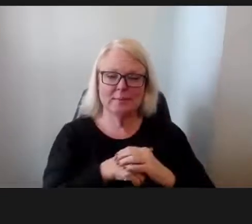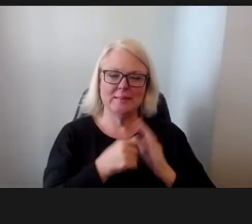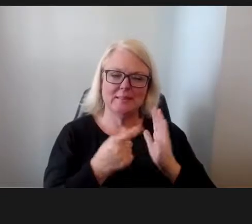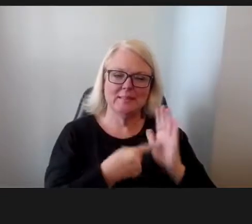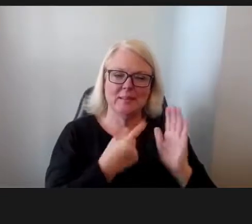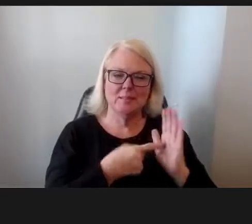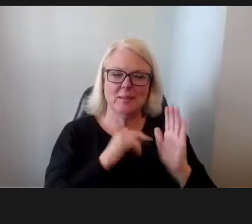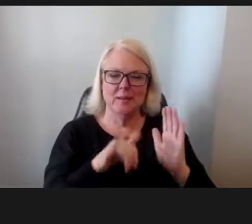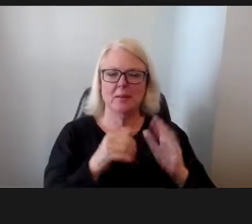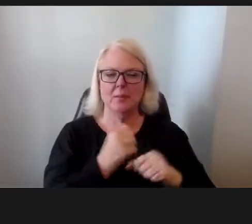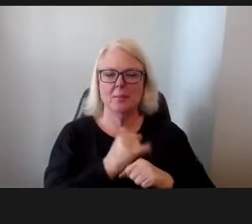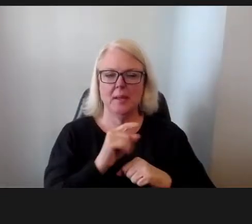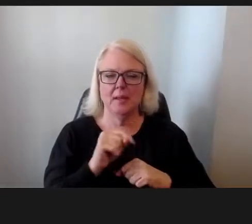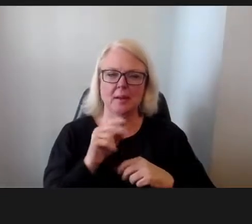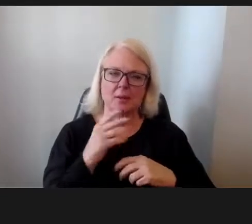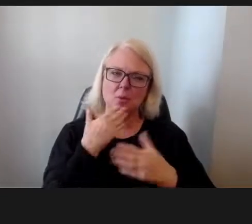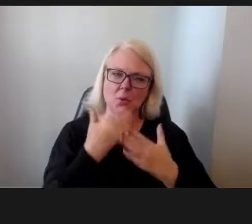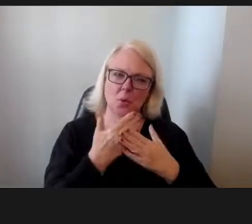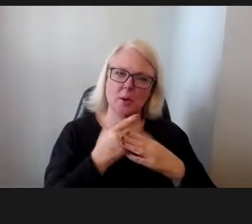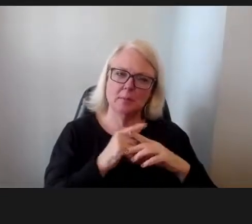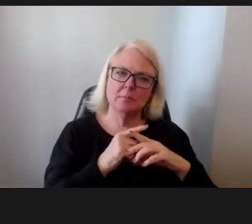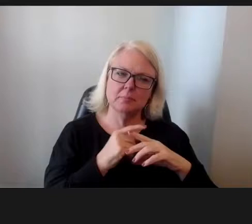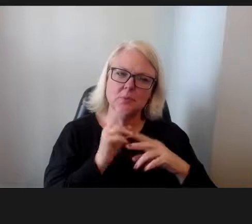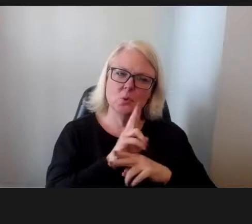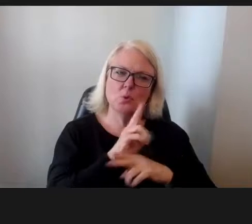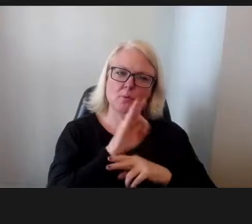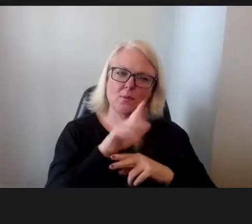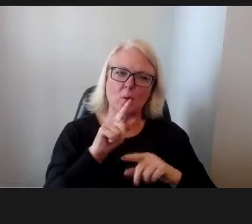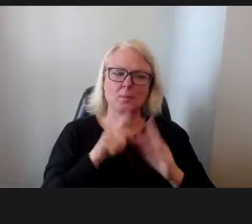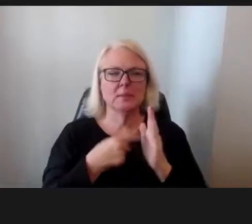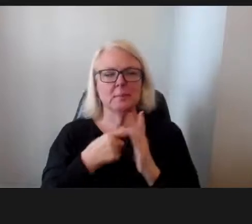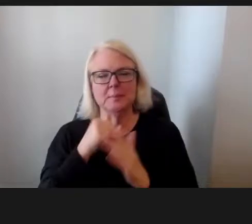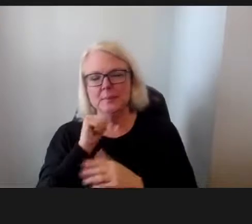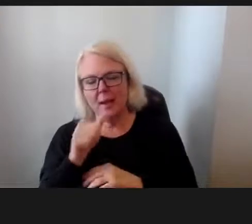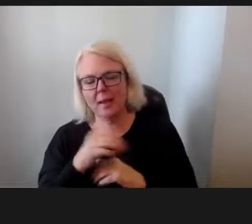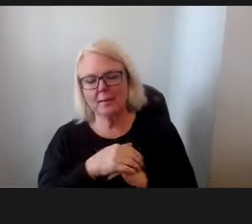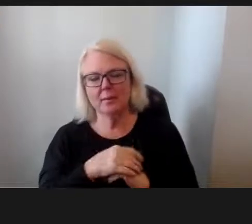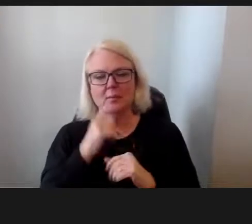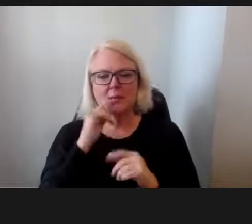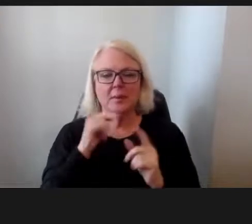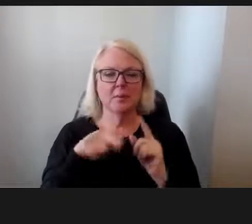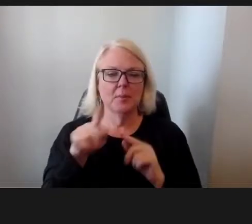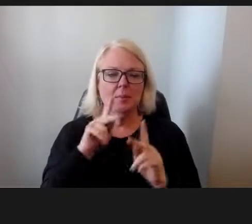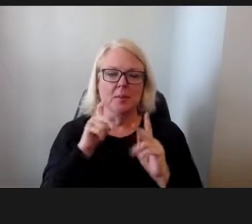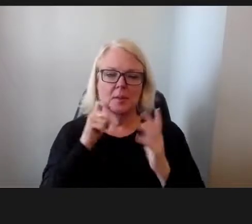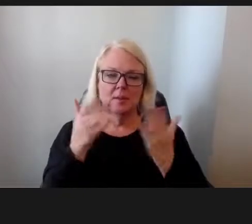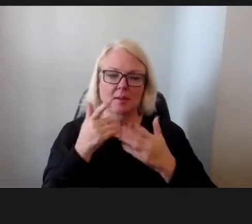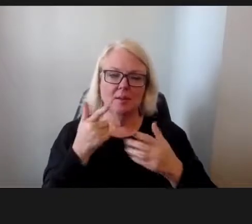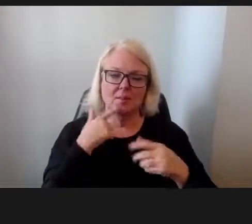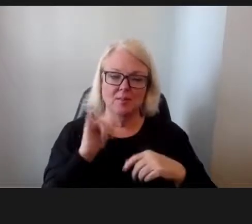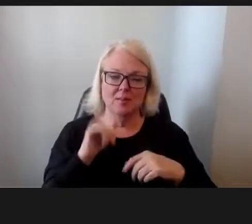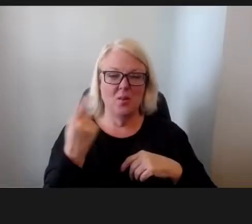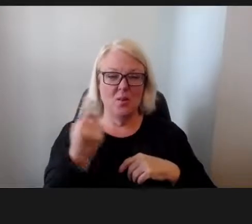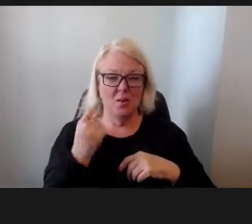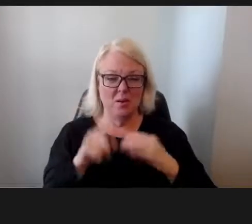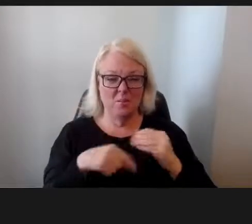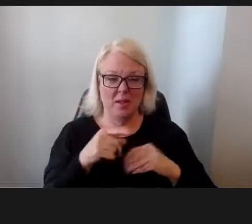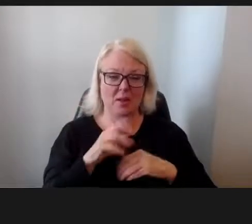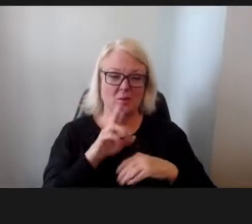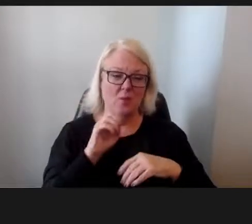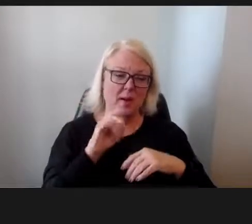Sometimes that makes a useful difference, I think, and sometimes not. For the rhetoric folks here, it's always about